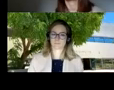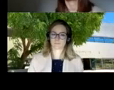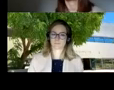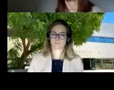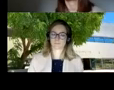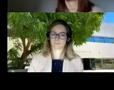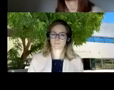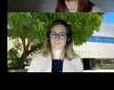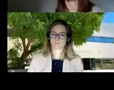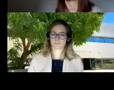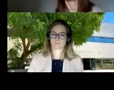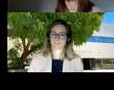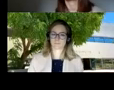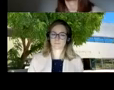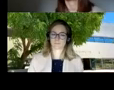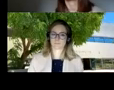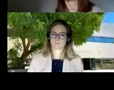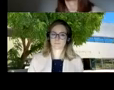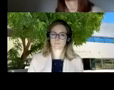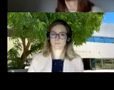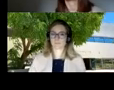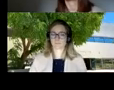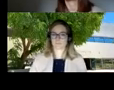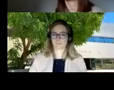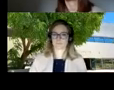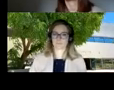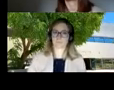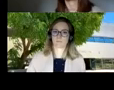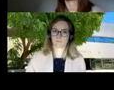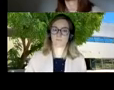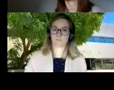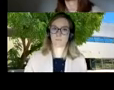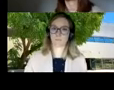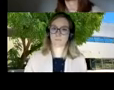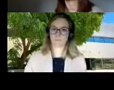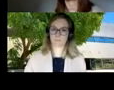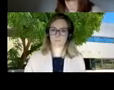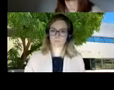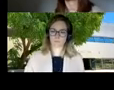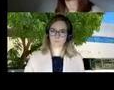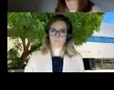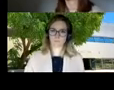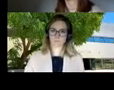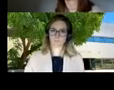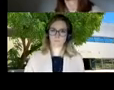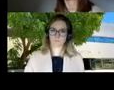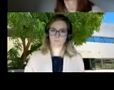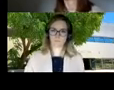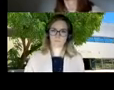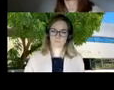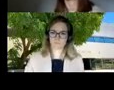relevant due diligence let's clarify since the beginning that the decree is not